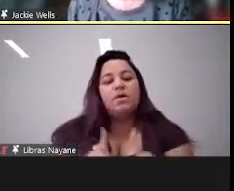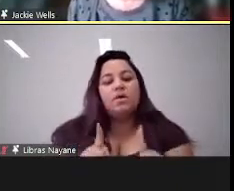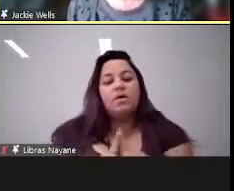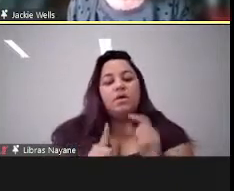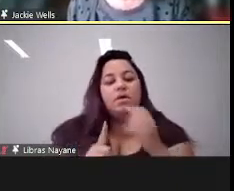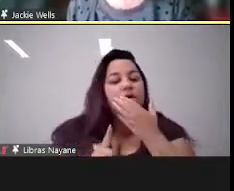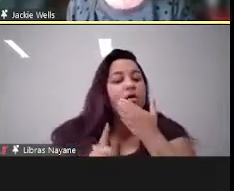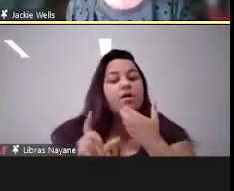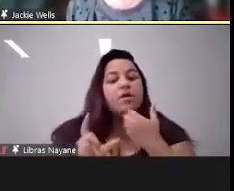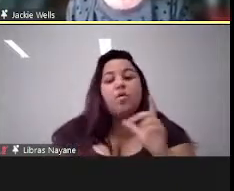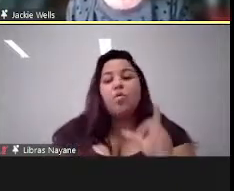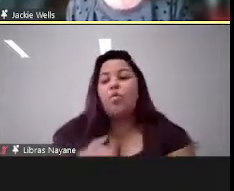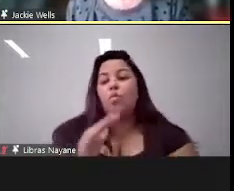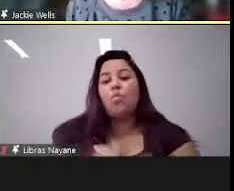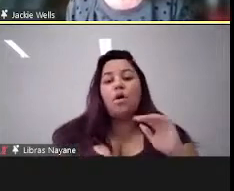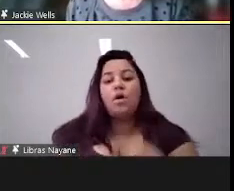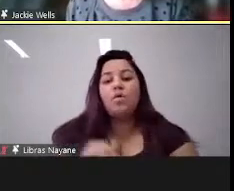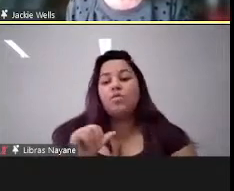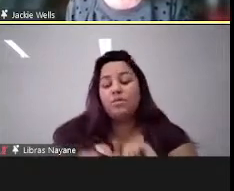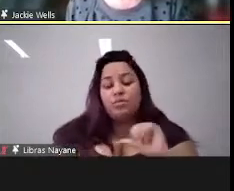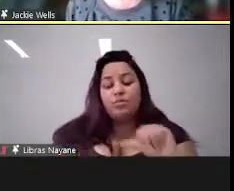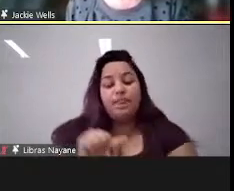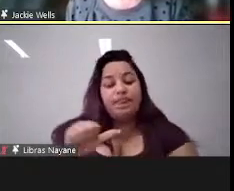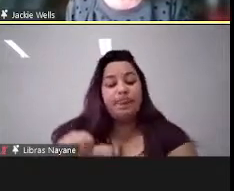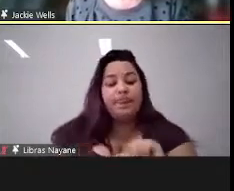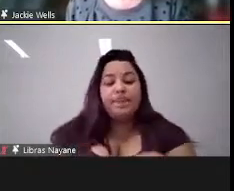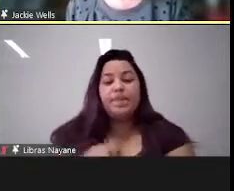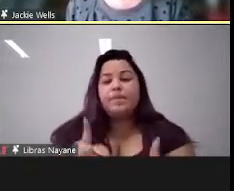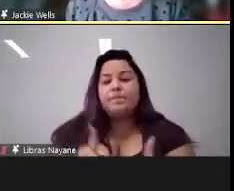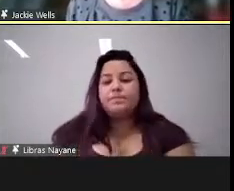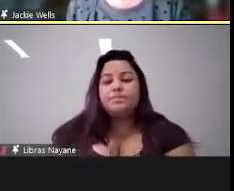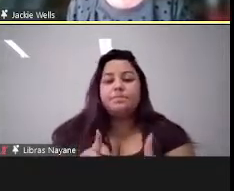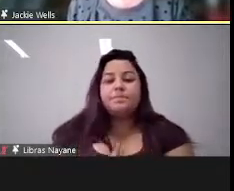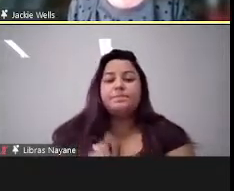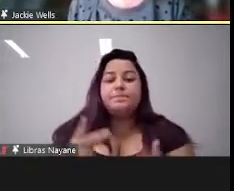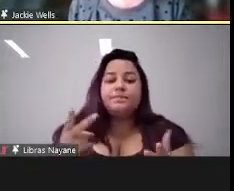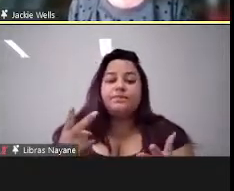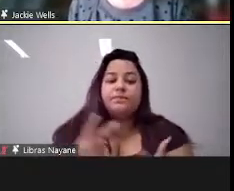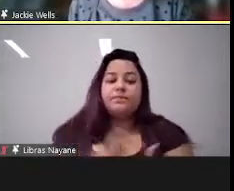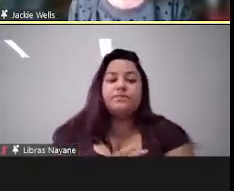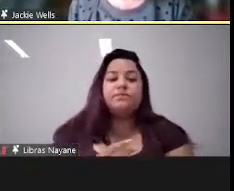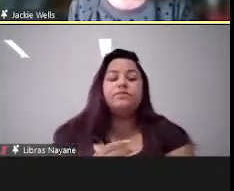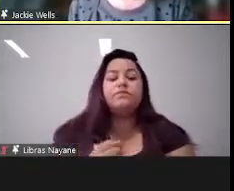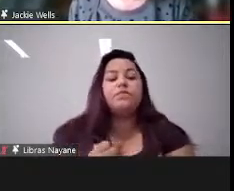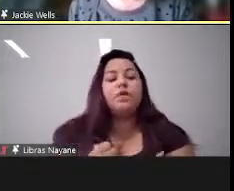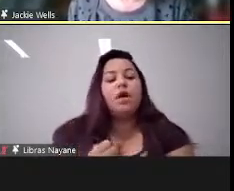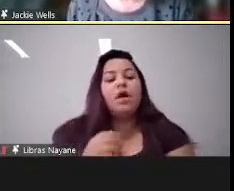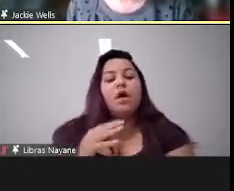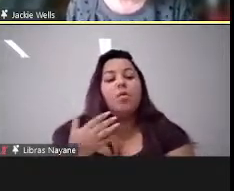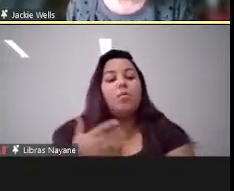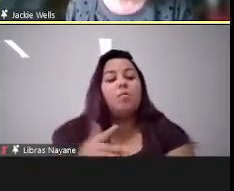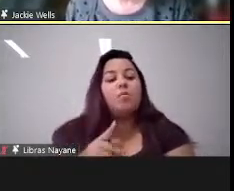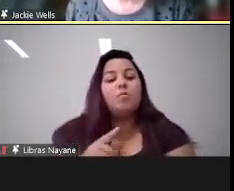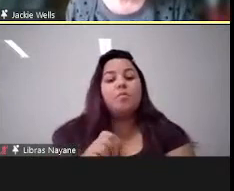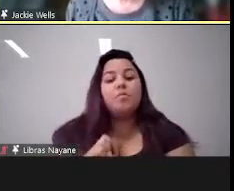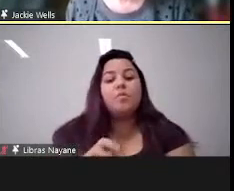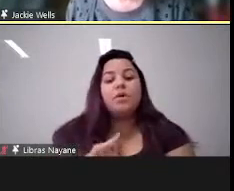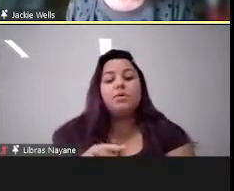considerable cost and disruption, with the potential to damage the success of automatic